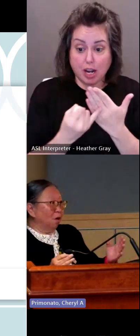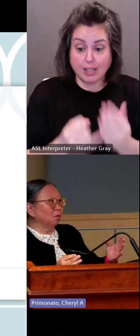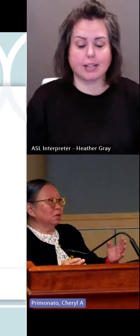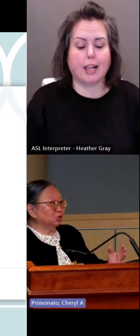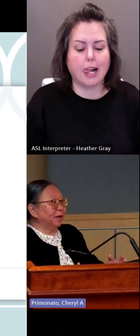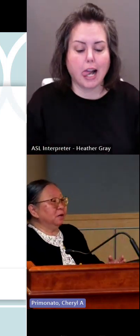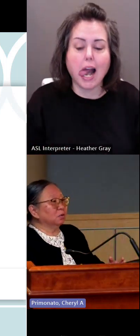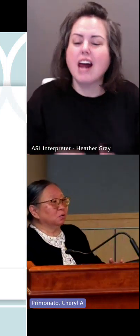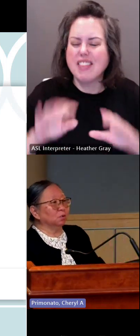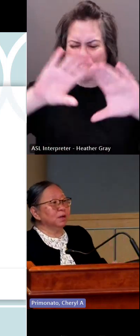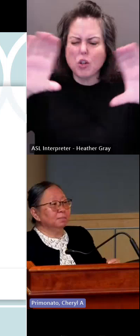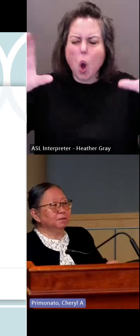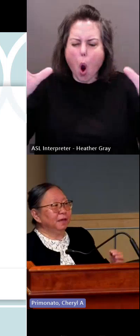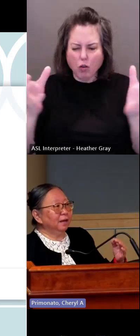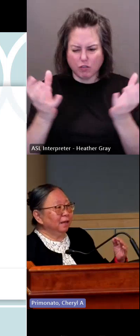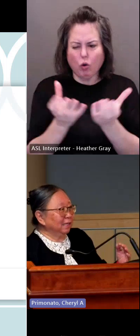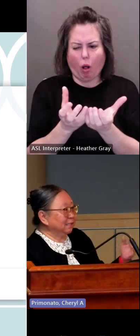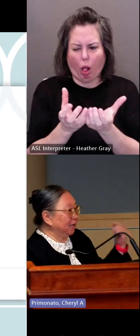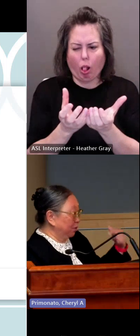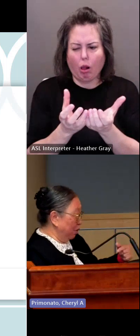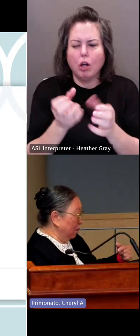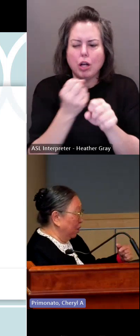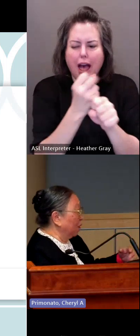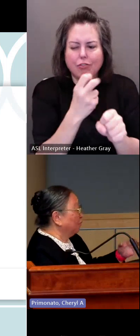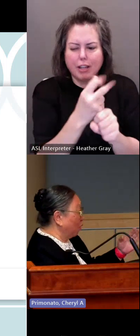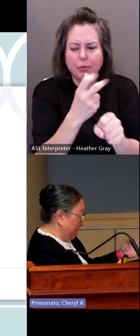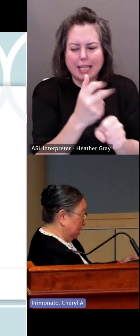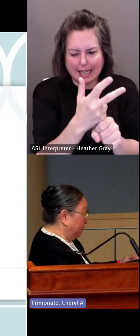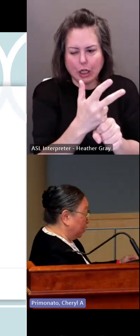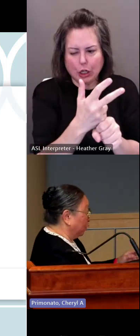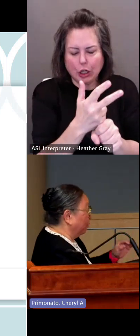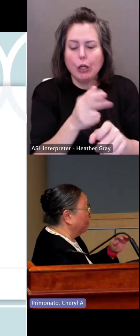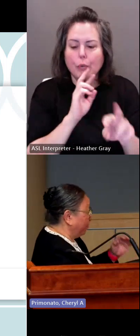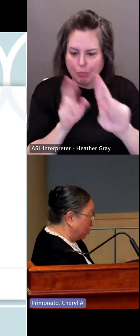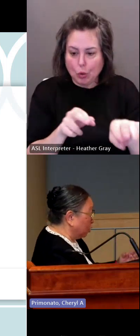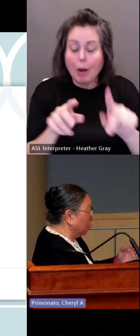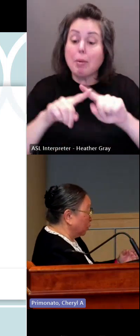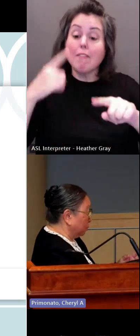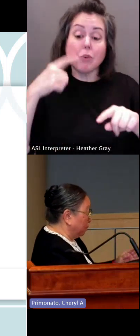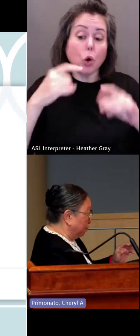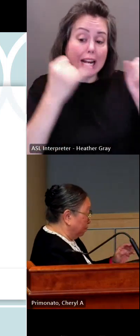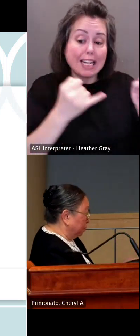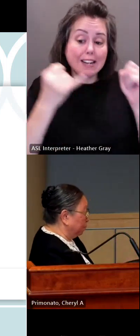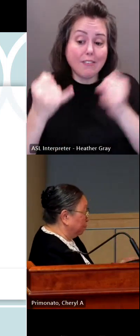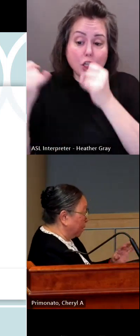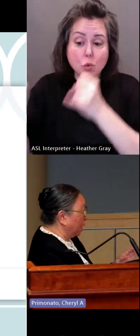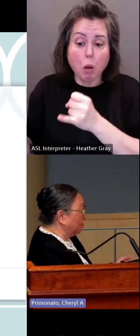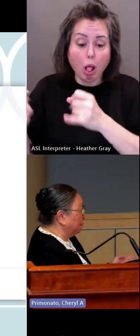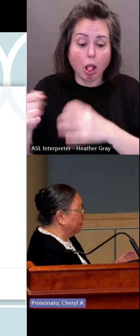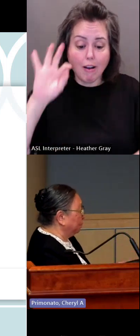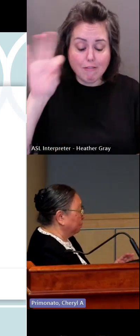the overall triennial bill. But then, as I stated earlier, for our individual federal